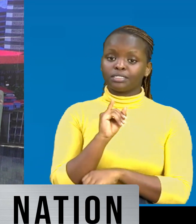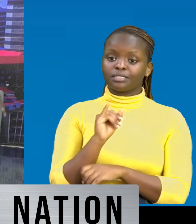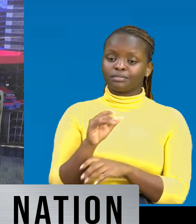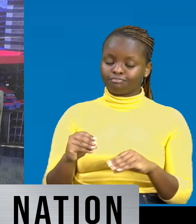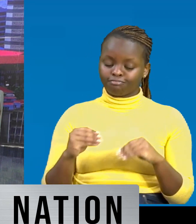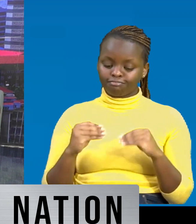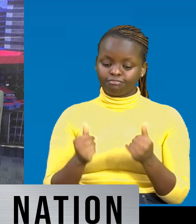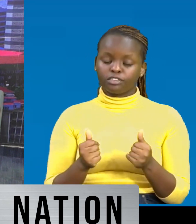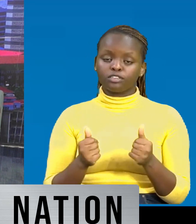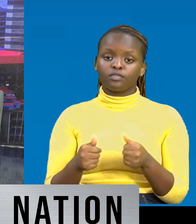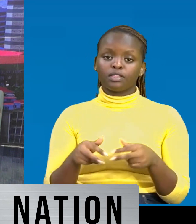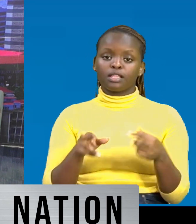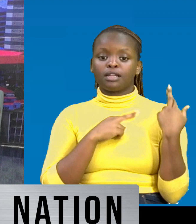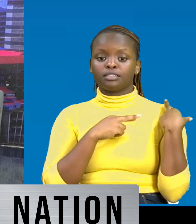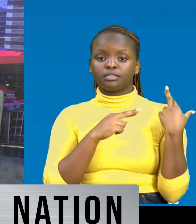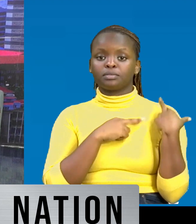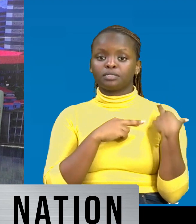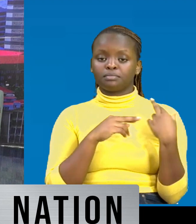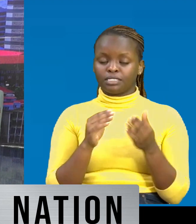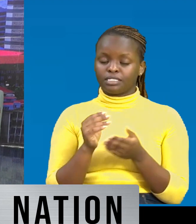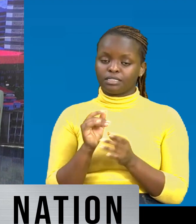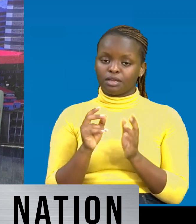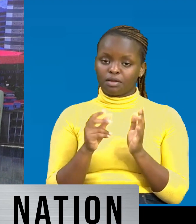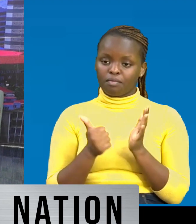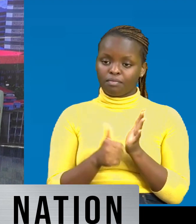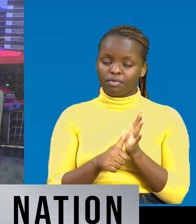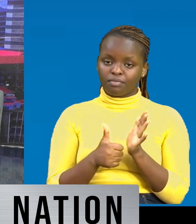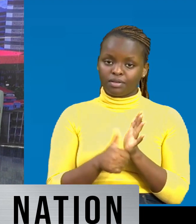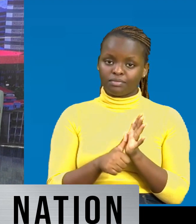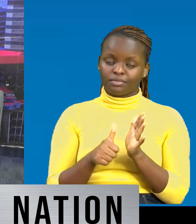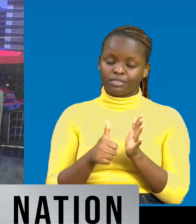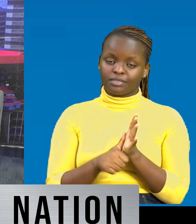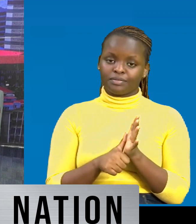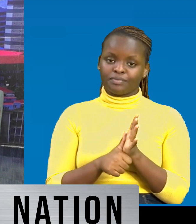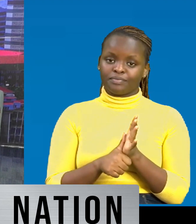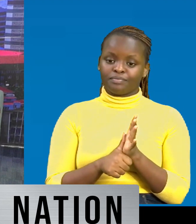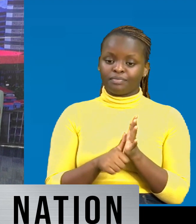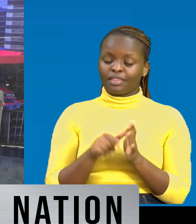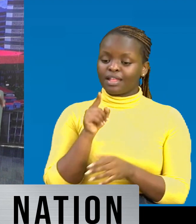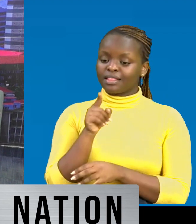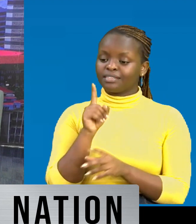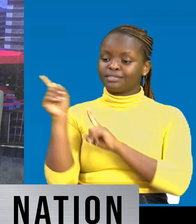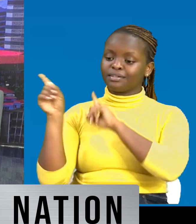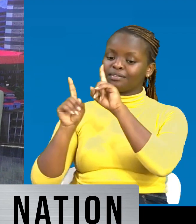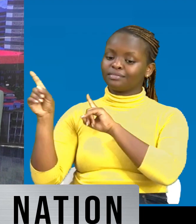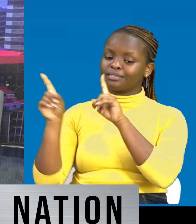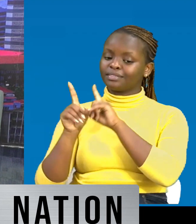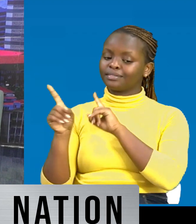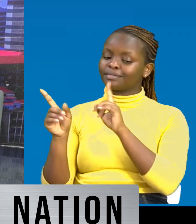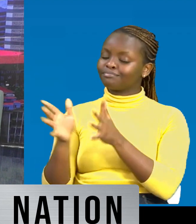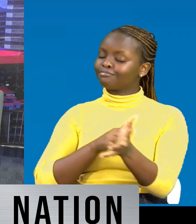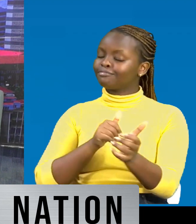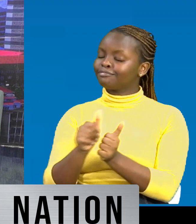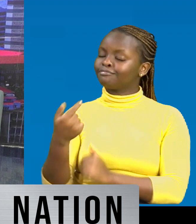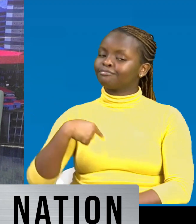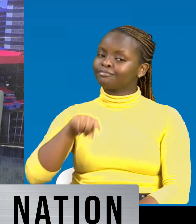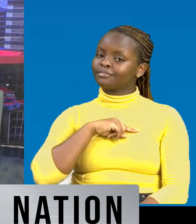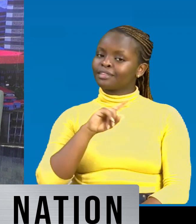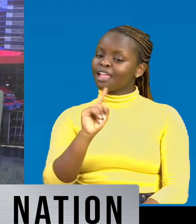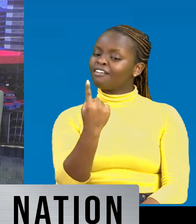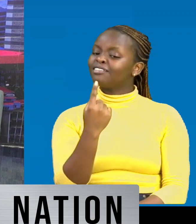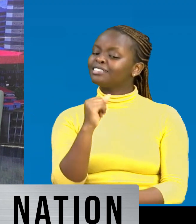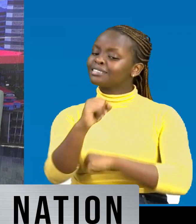with the accountability issues in these travels, Jonah. They are going to mess us up. And this is the first year, Jonah,